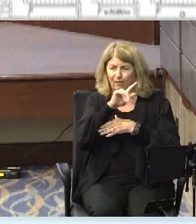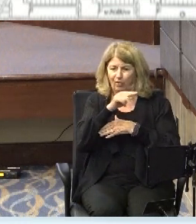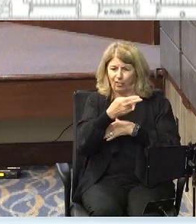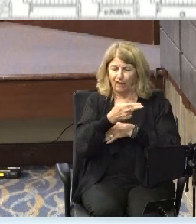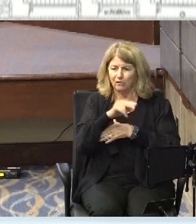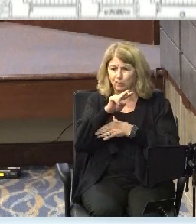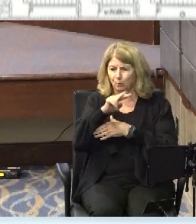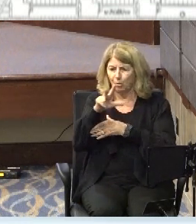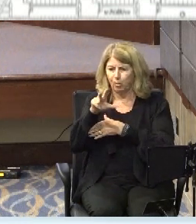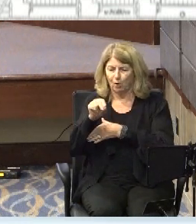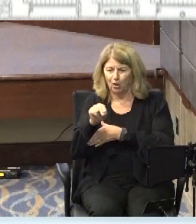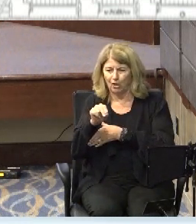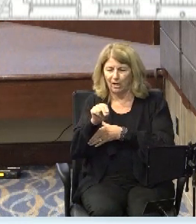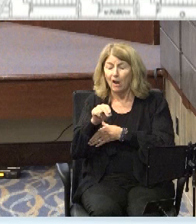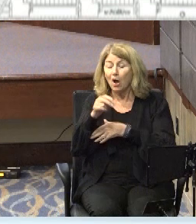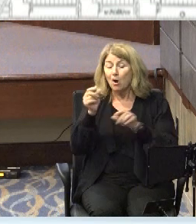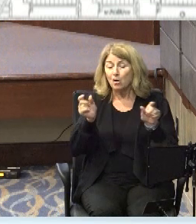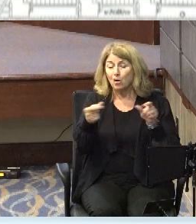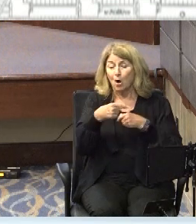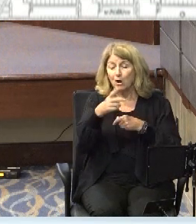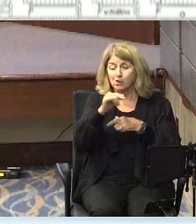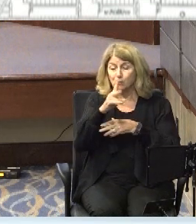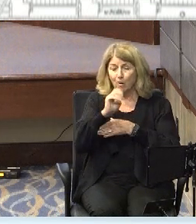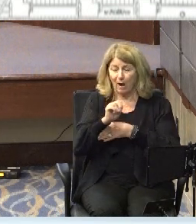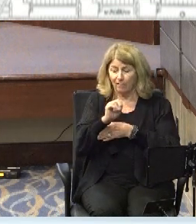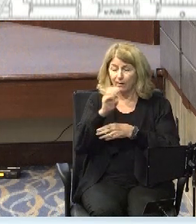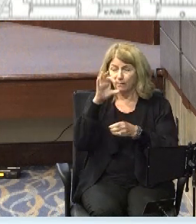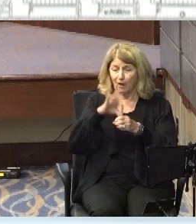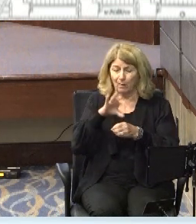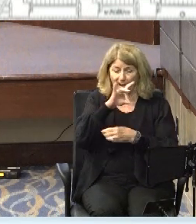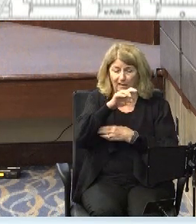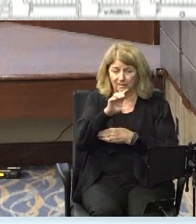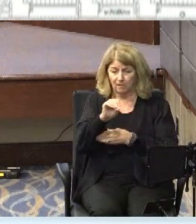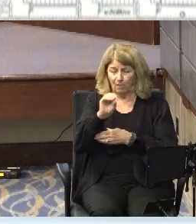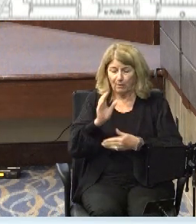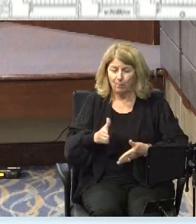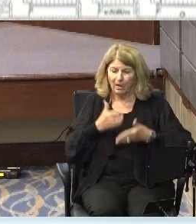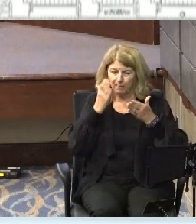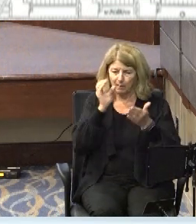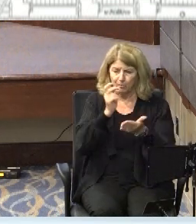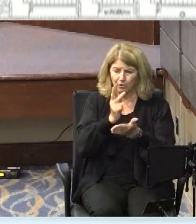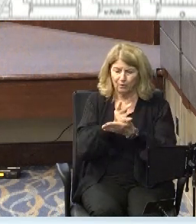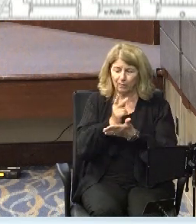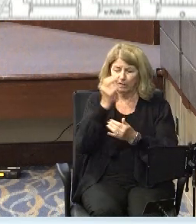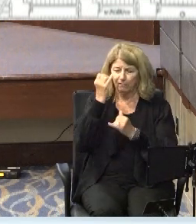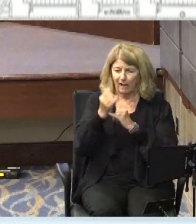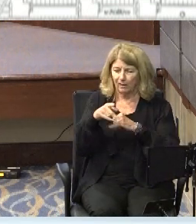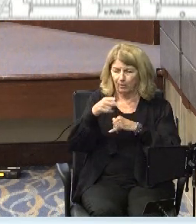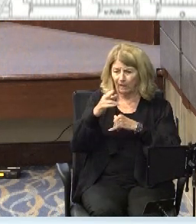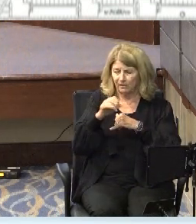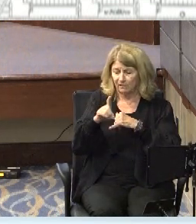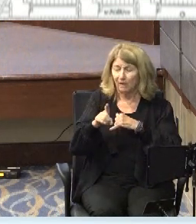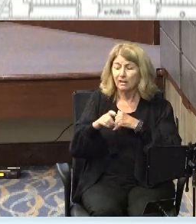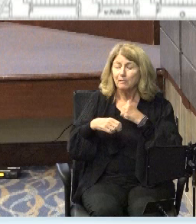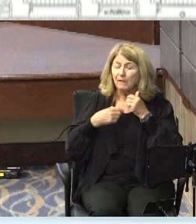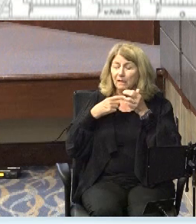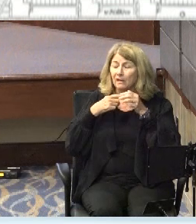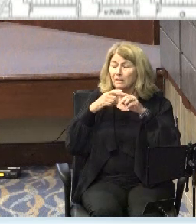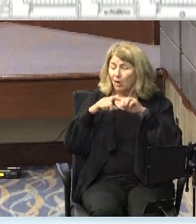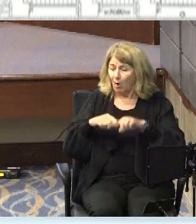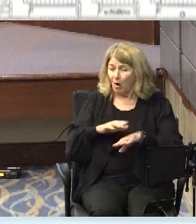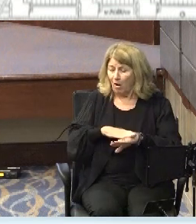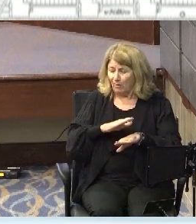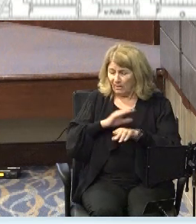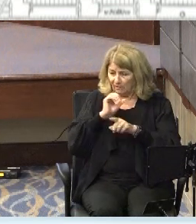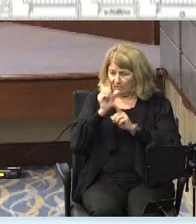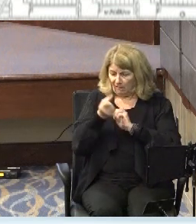Drive. By a vote of 8-0, Plan Commission recommended approval of the final PUD based on the following findings and conditions. The findings